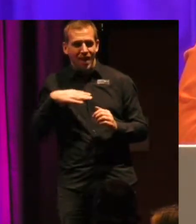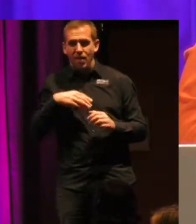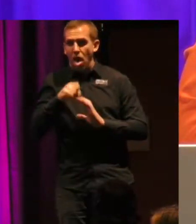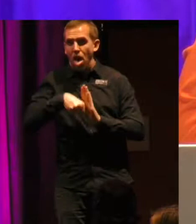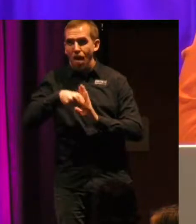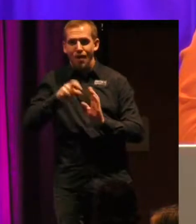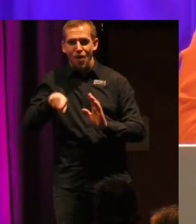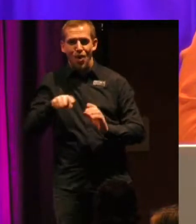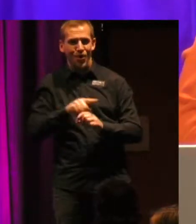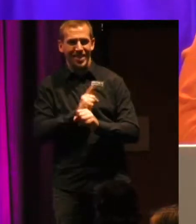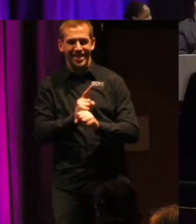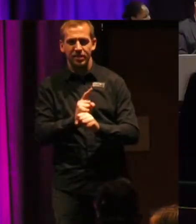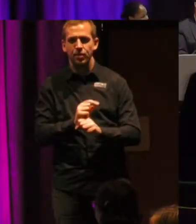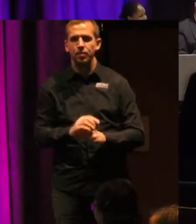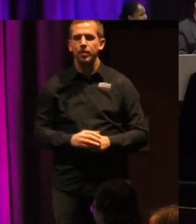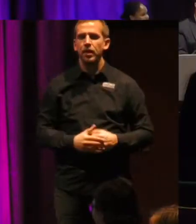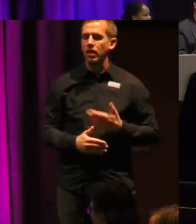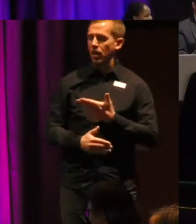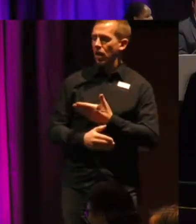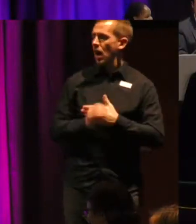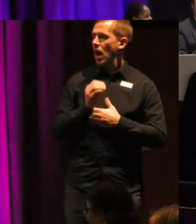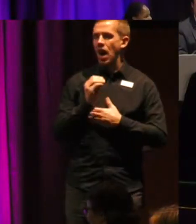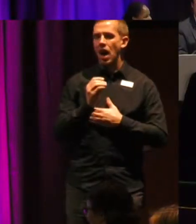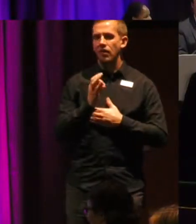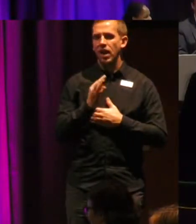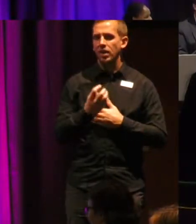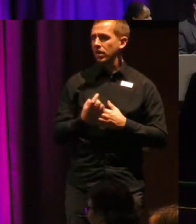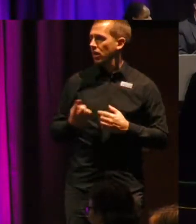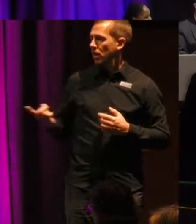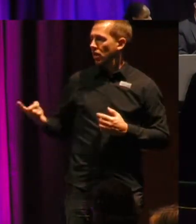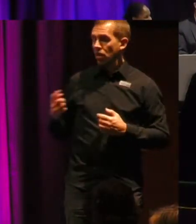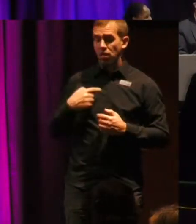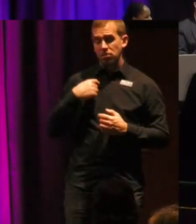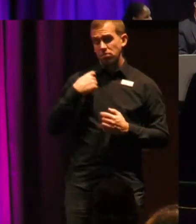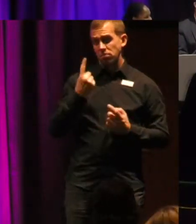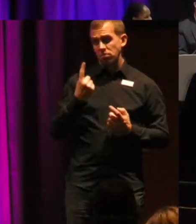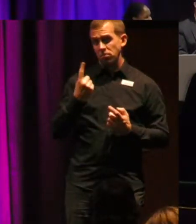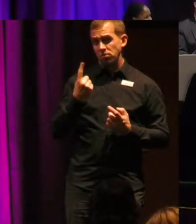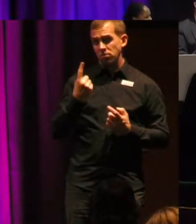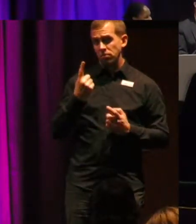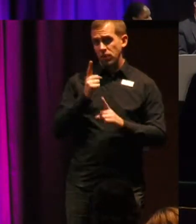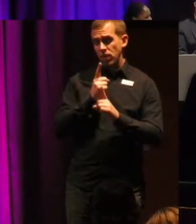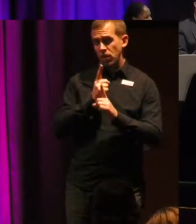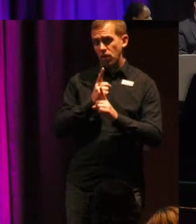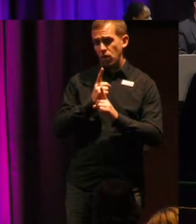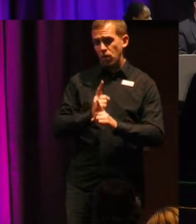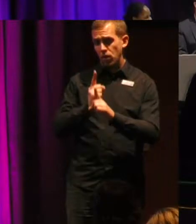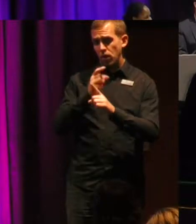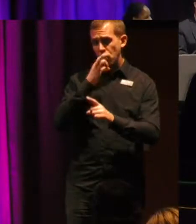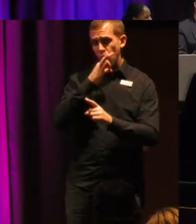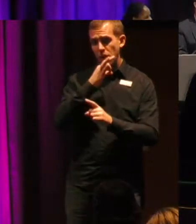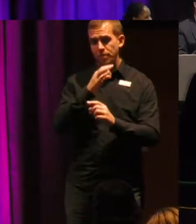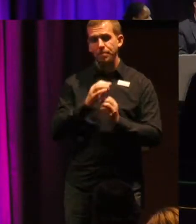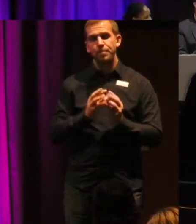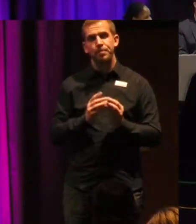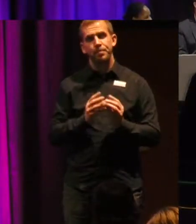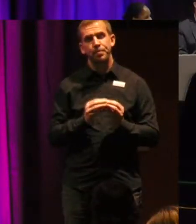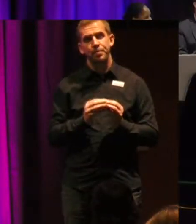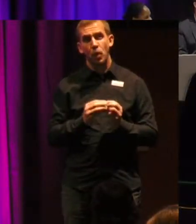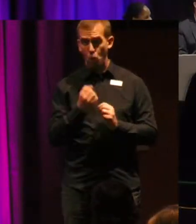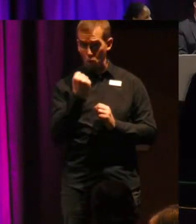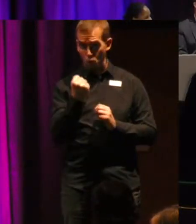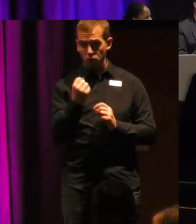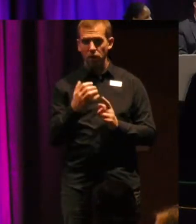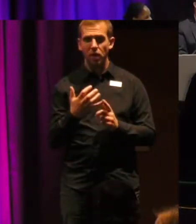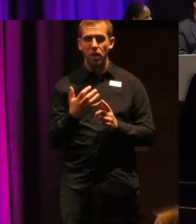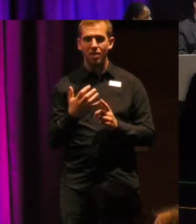point. I mean, I think it comes, I mean, the one follow-up question I would say is that, you know, how much of a threat, is this a